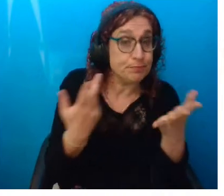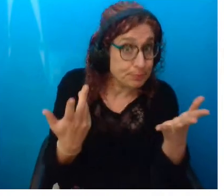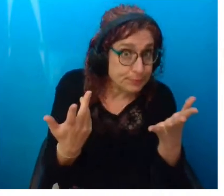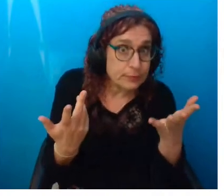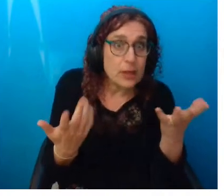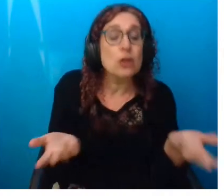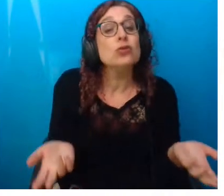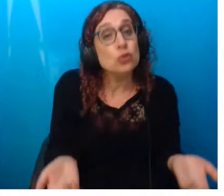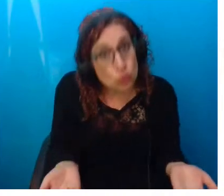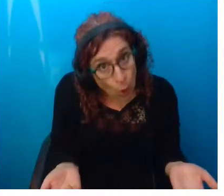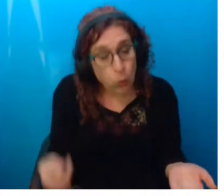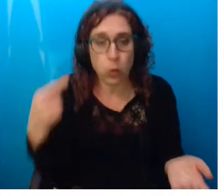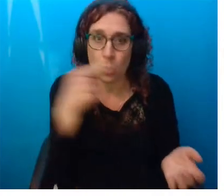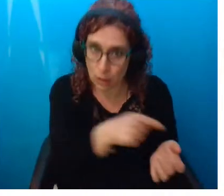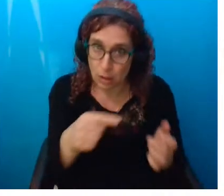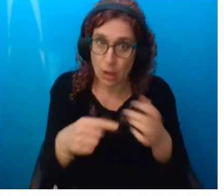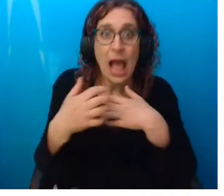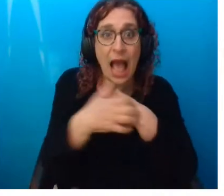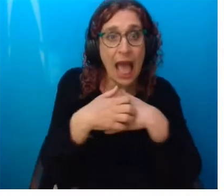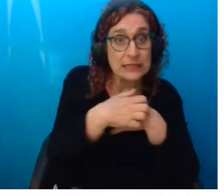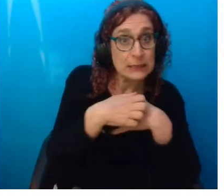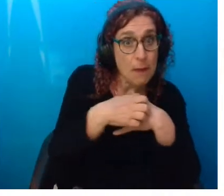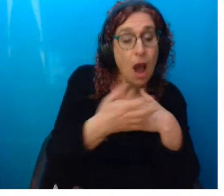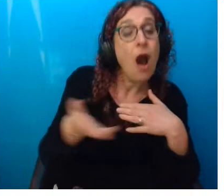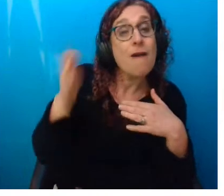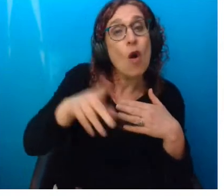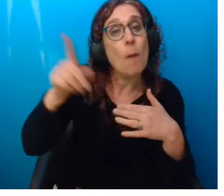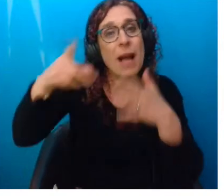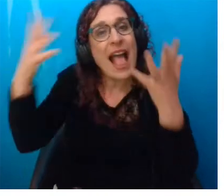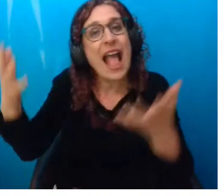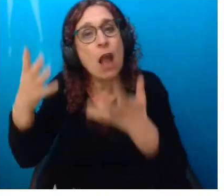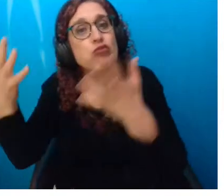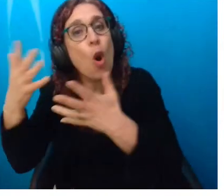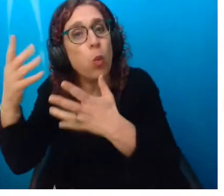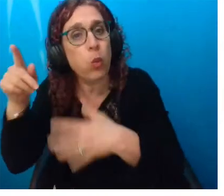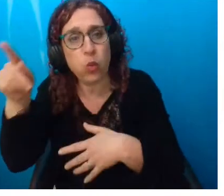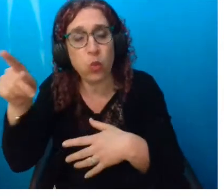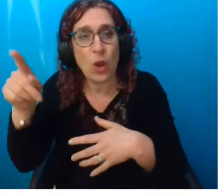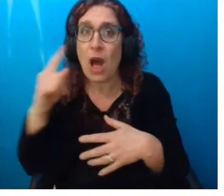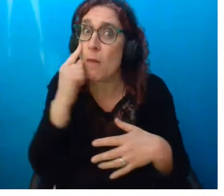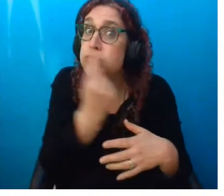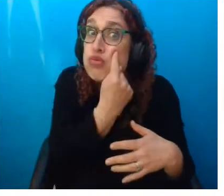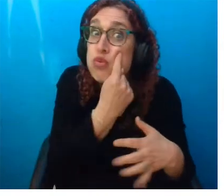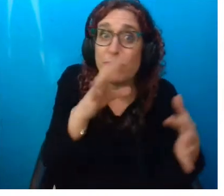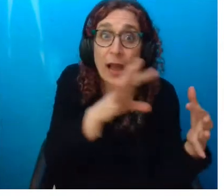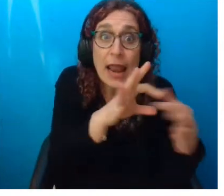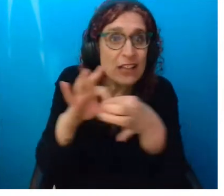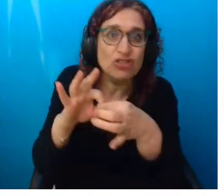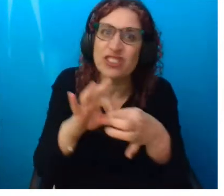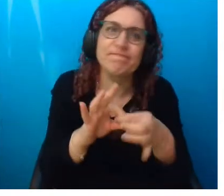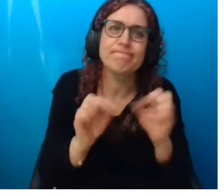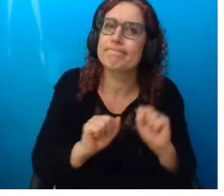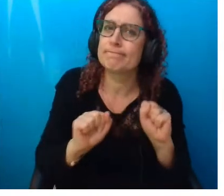by aeroallergens is not actually well proven. Next slide.